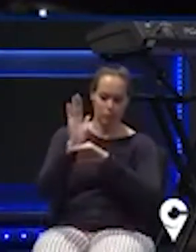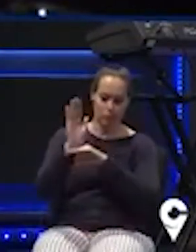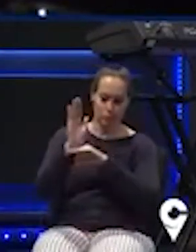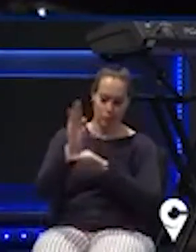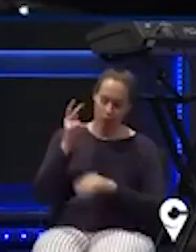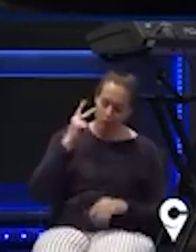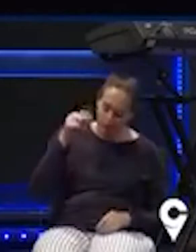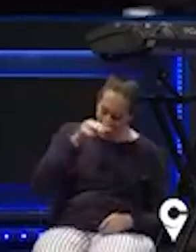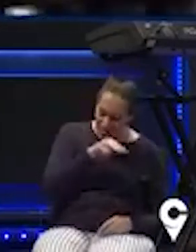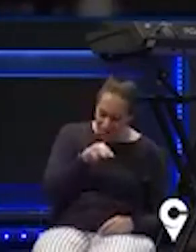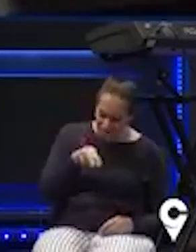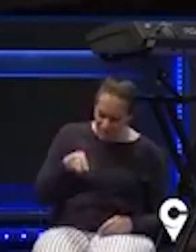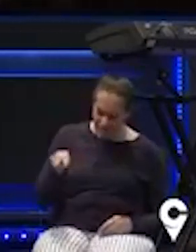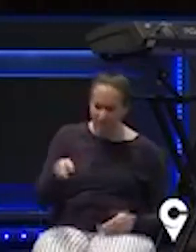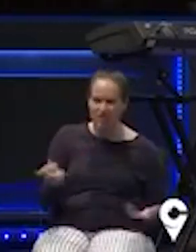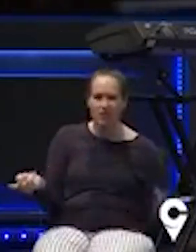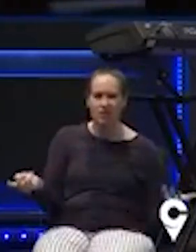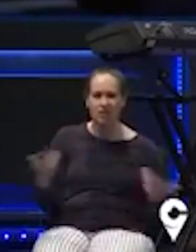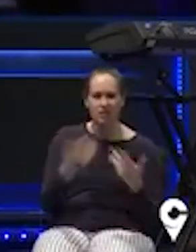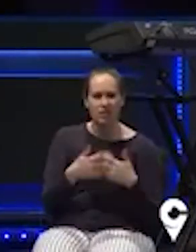out an engine.